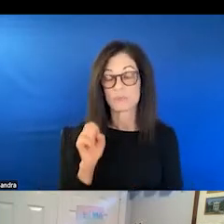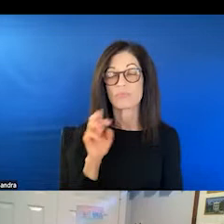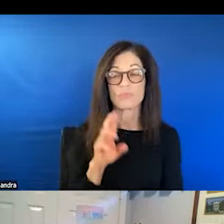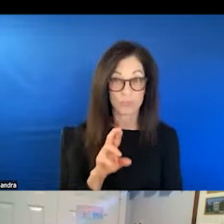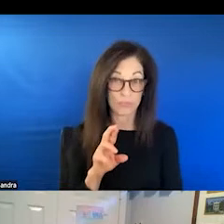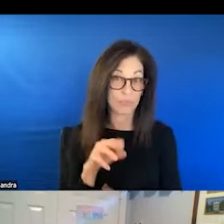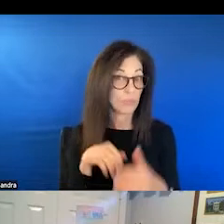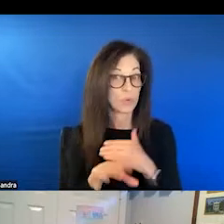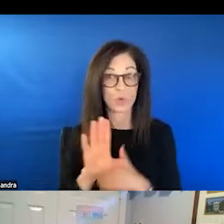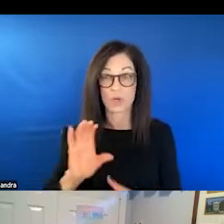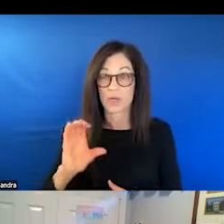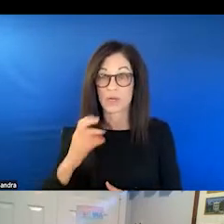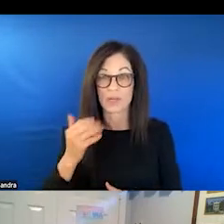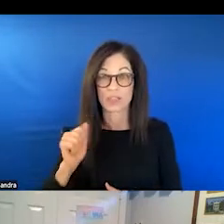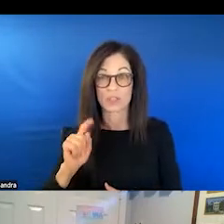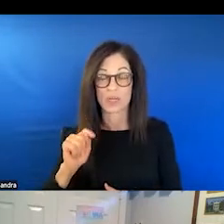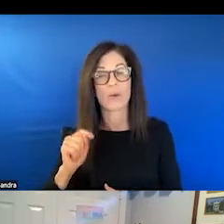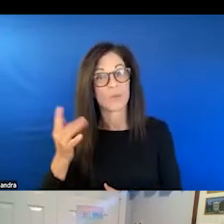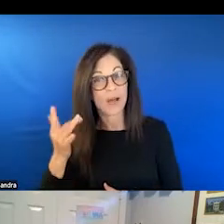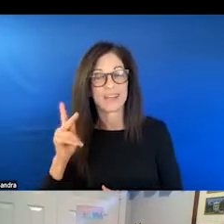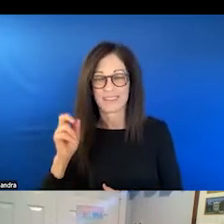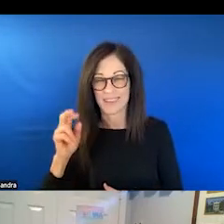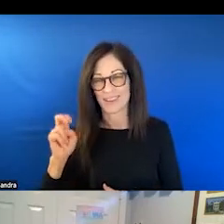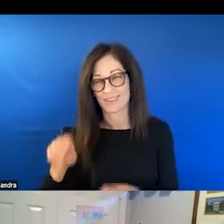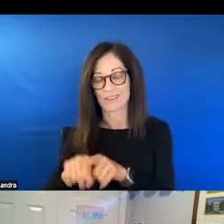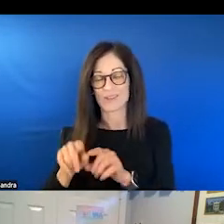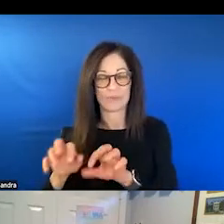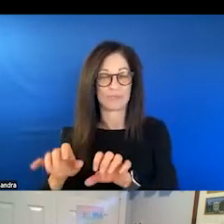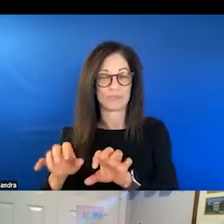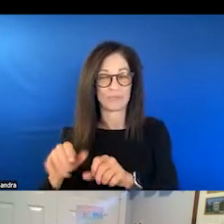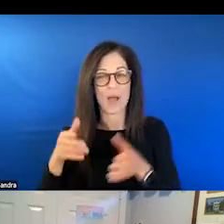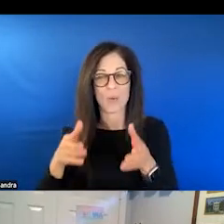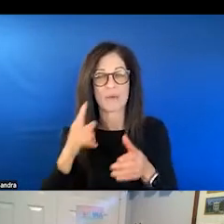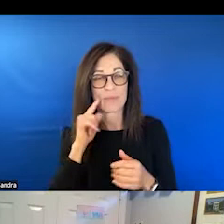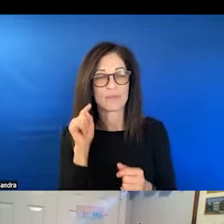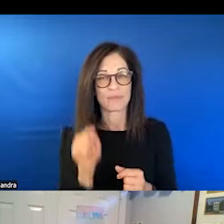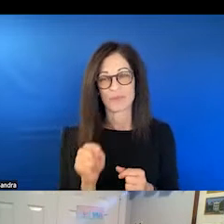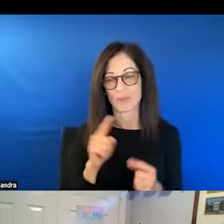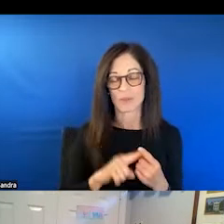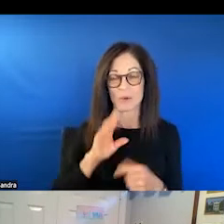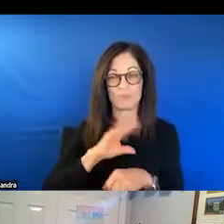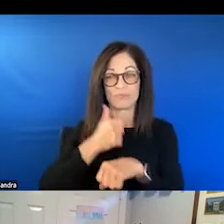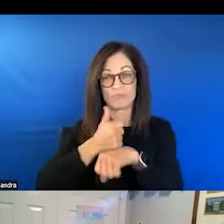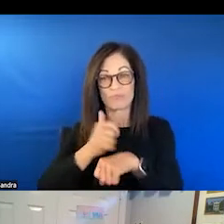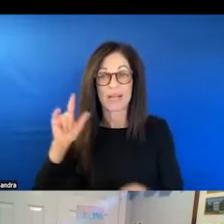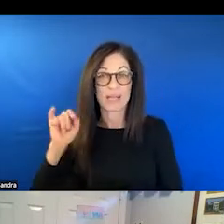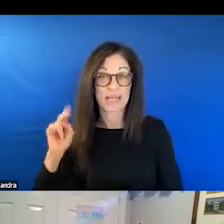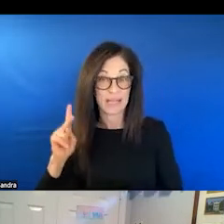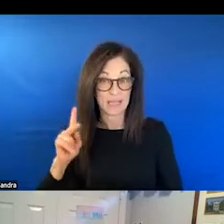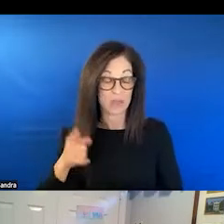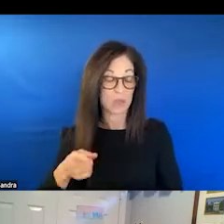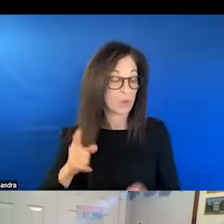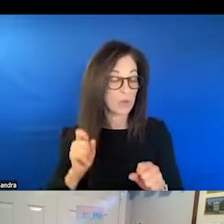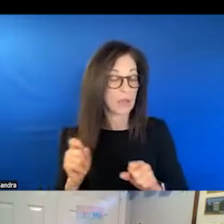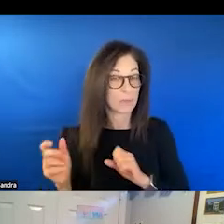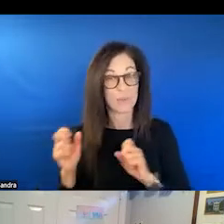into your chat box, because Karen has also listed in the chat box a way for you to establish a link so that you can put it